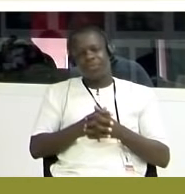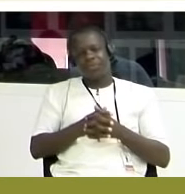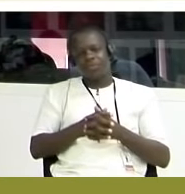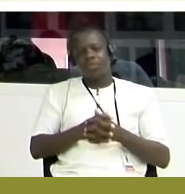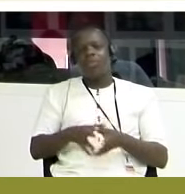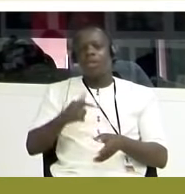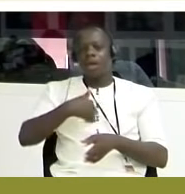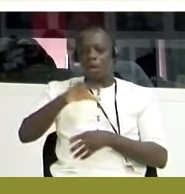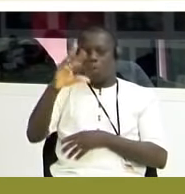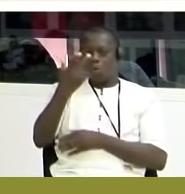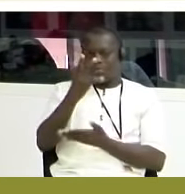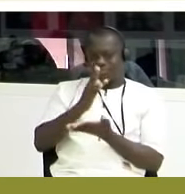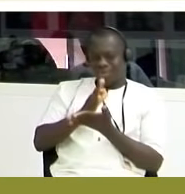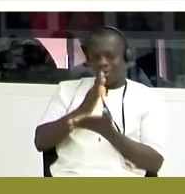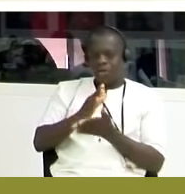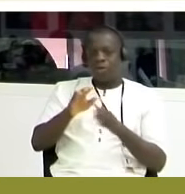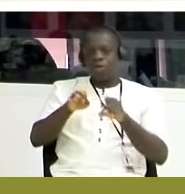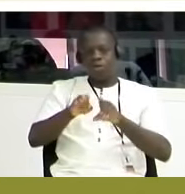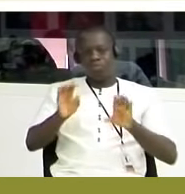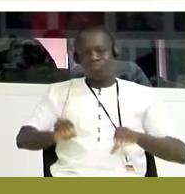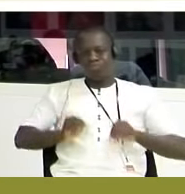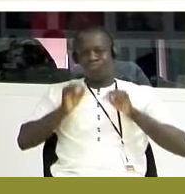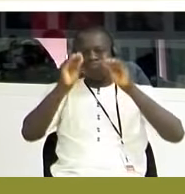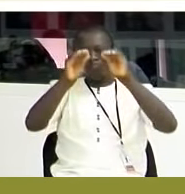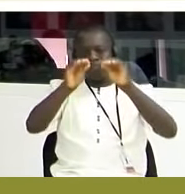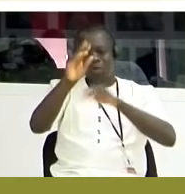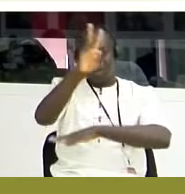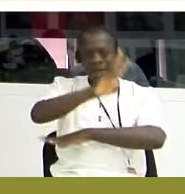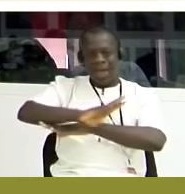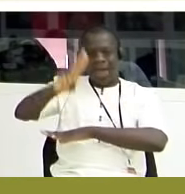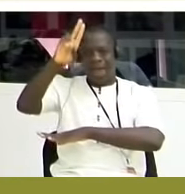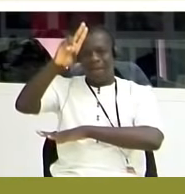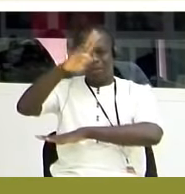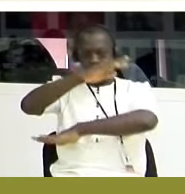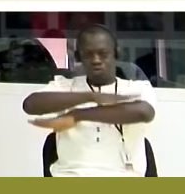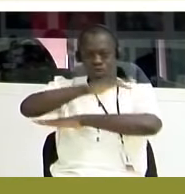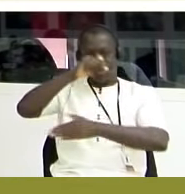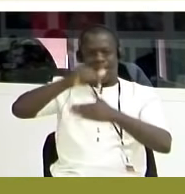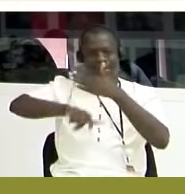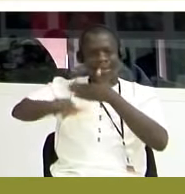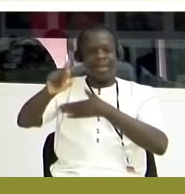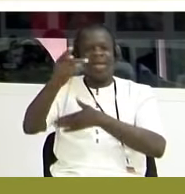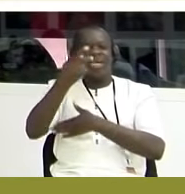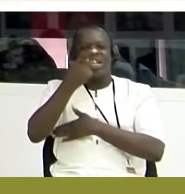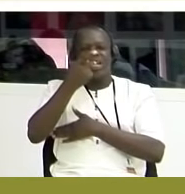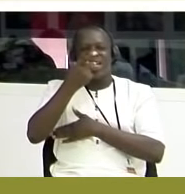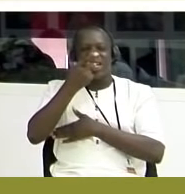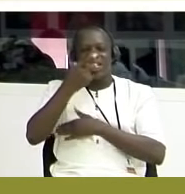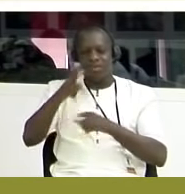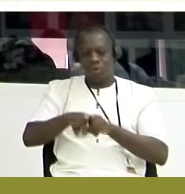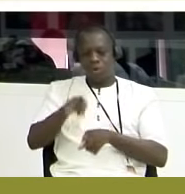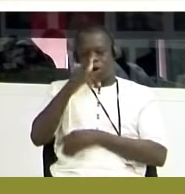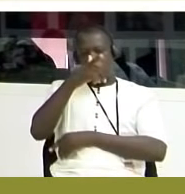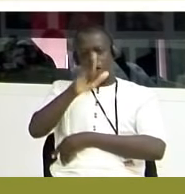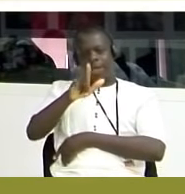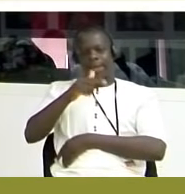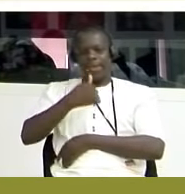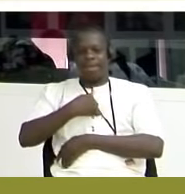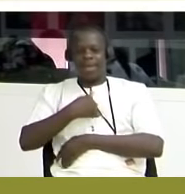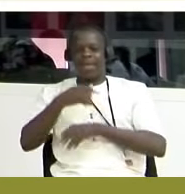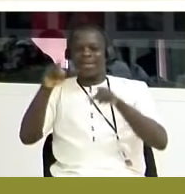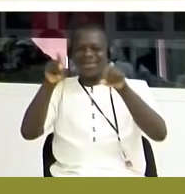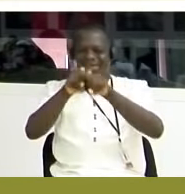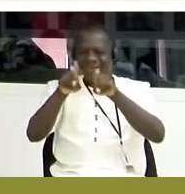and I was supposed to be posted to the high school in Kaolack. Luckily for me, that same year,